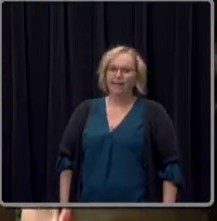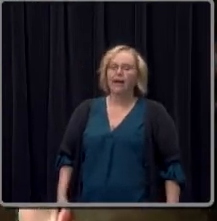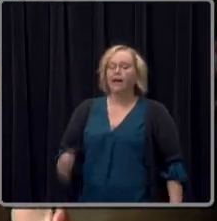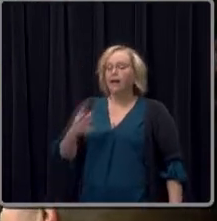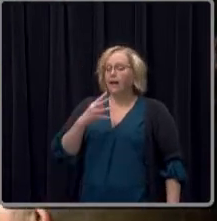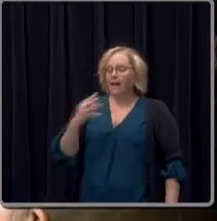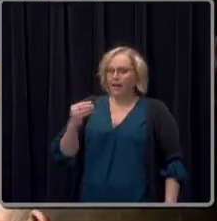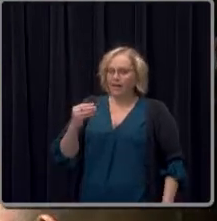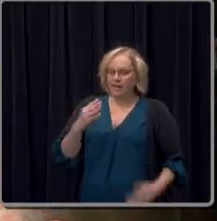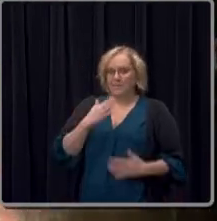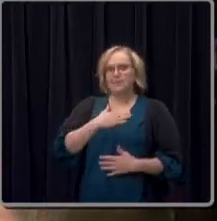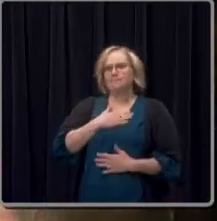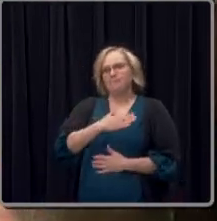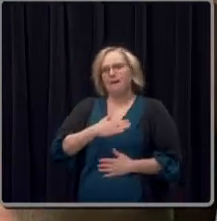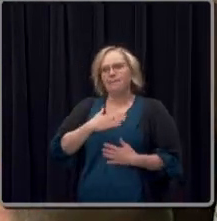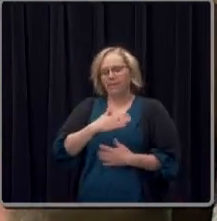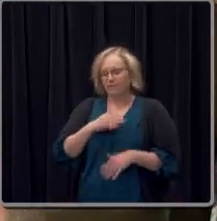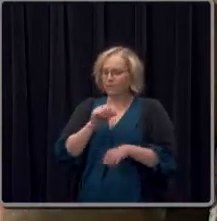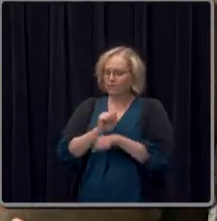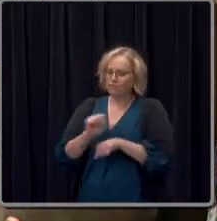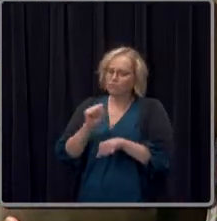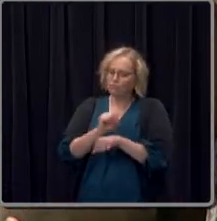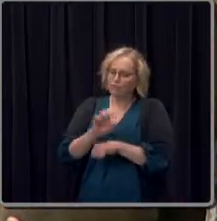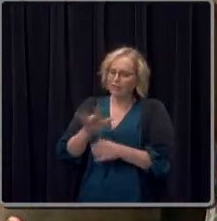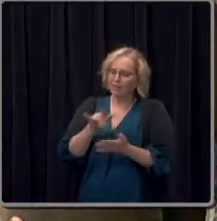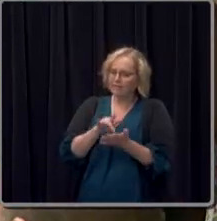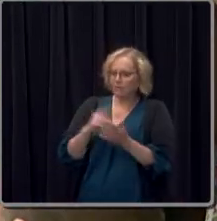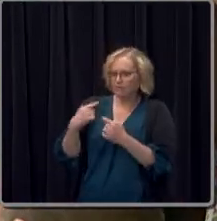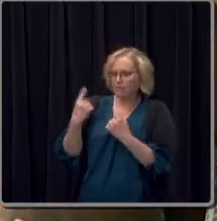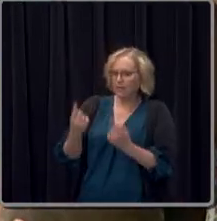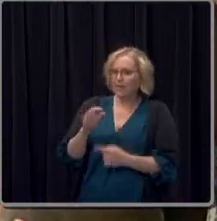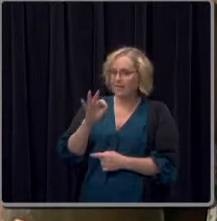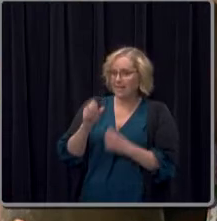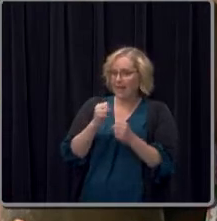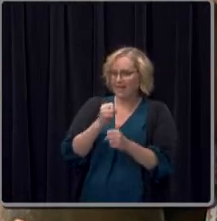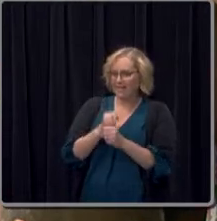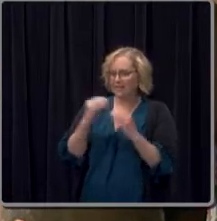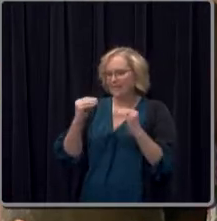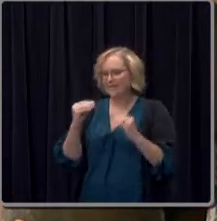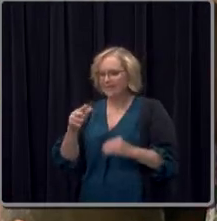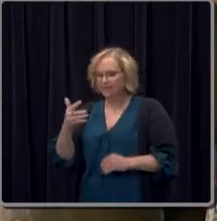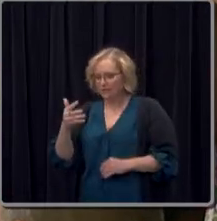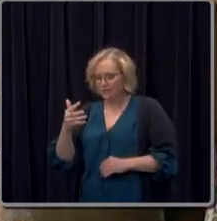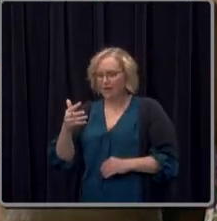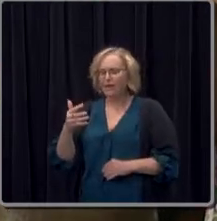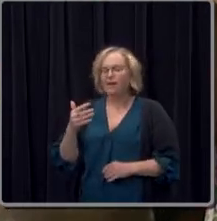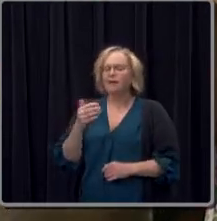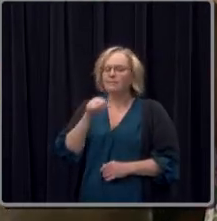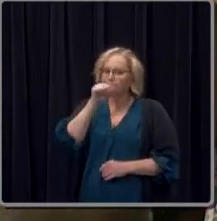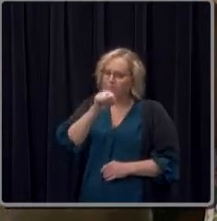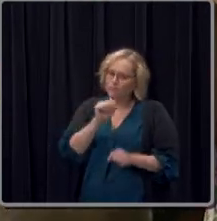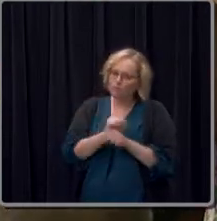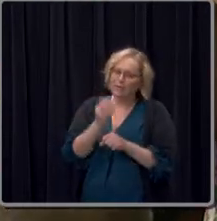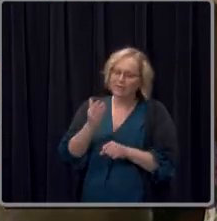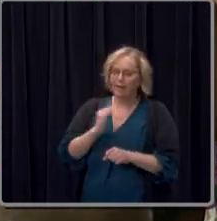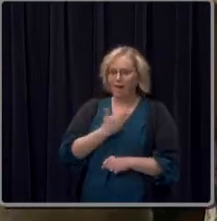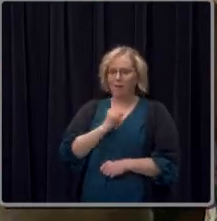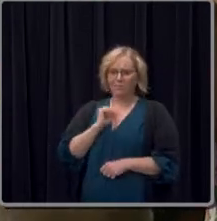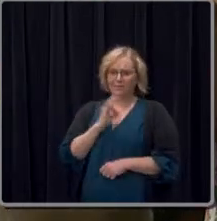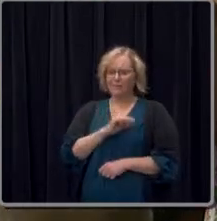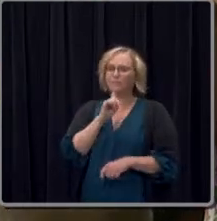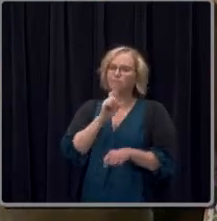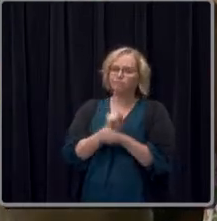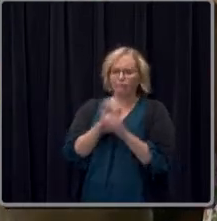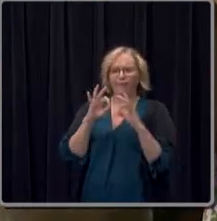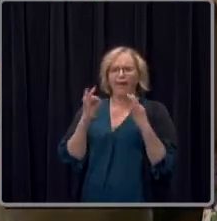And I've had the pleasure of working at Central for the last 9 years in 5th grade. I love working there because our staff is truly a